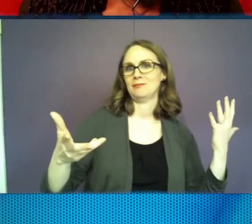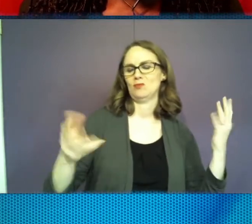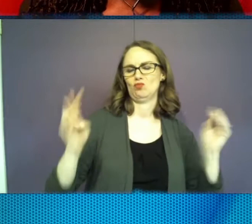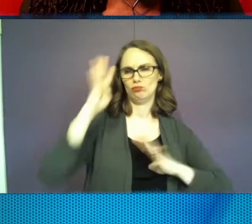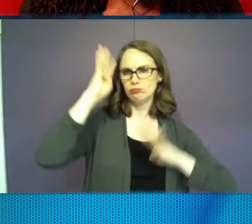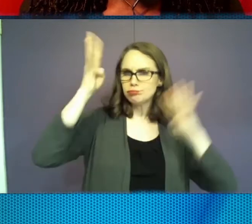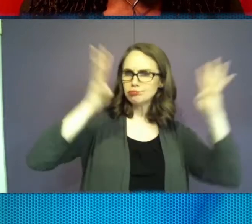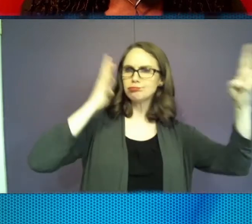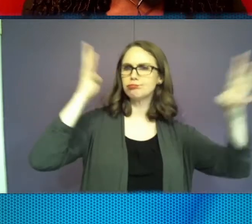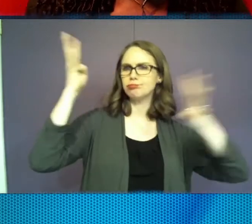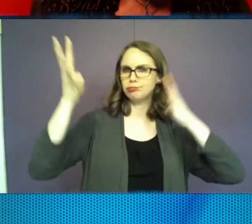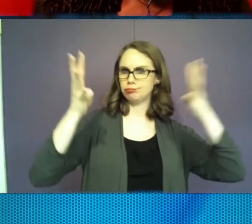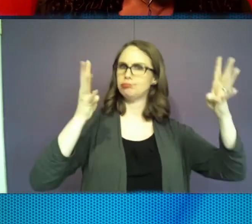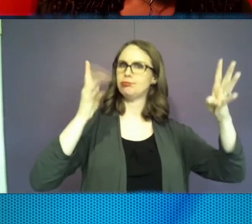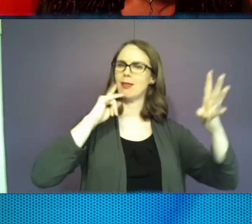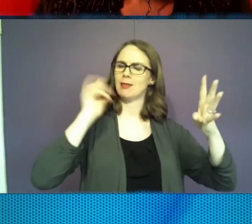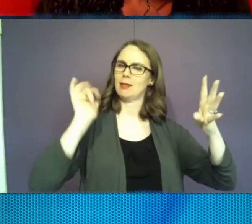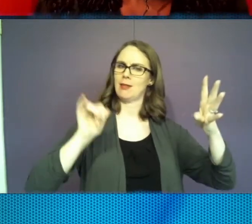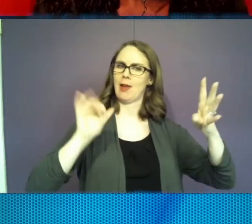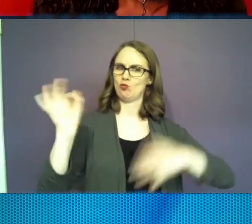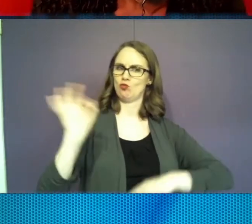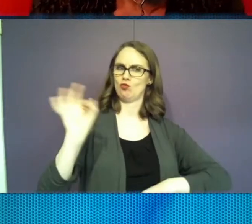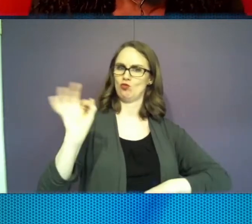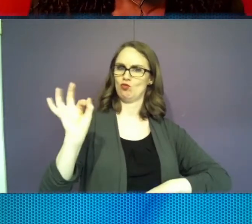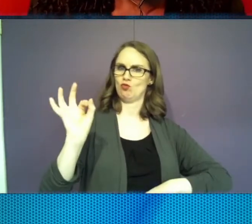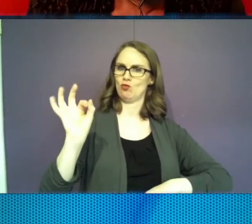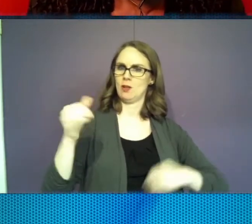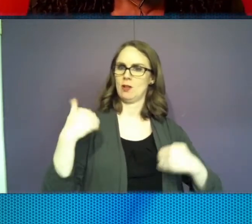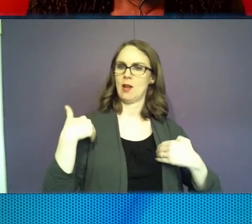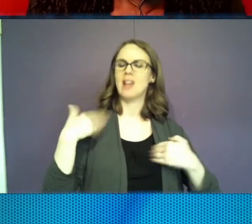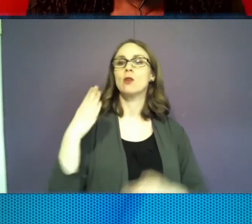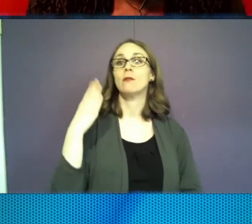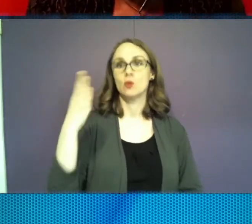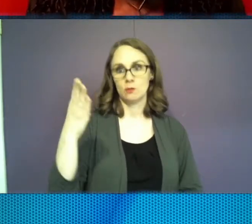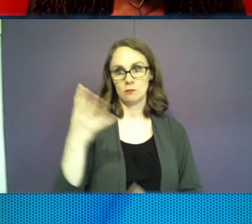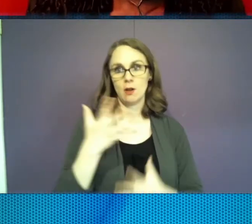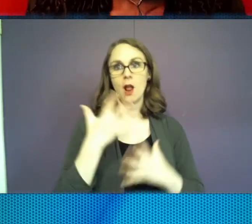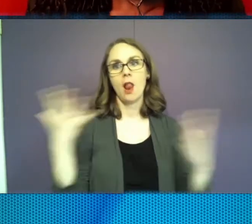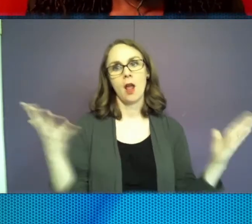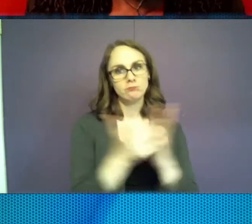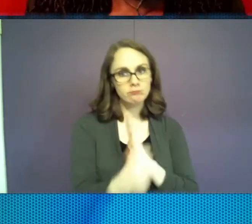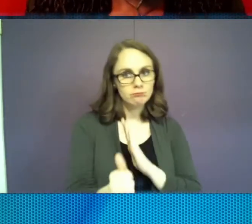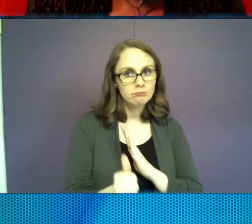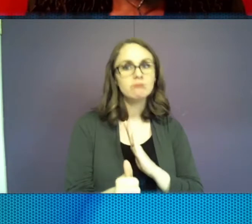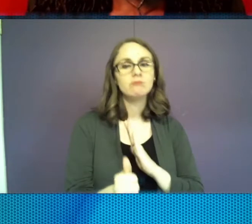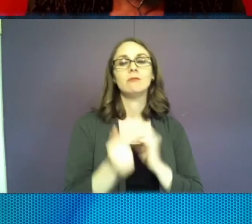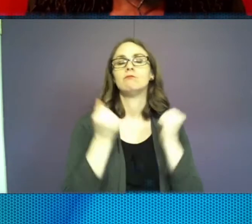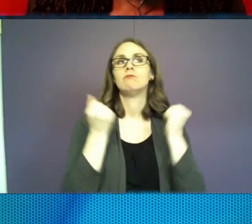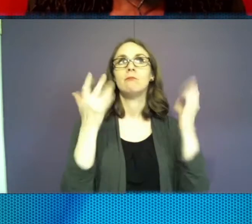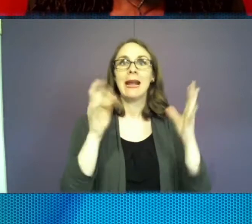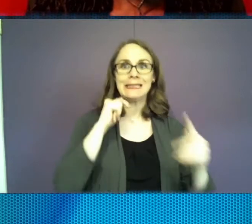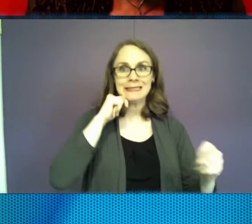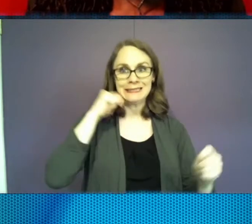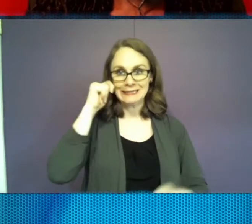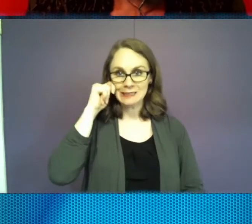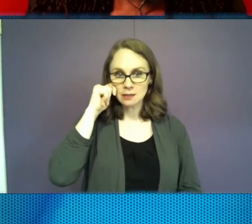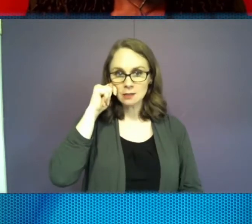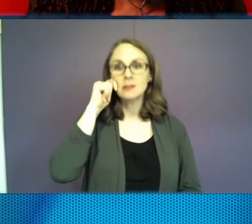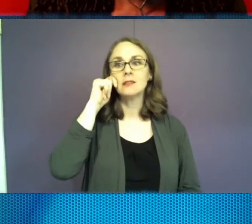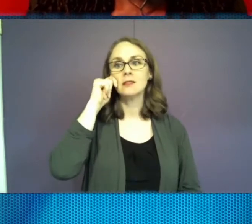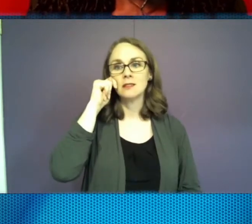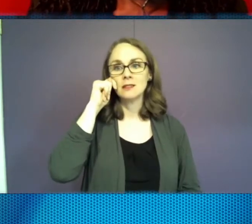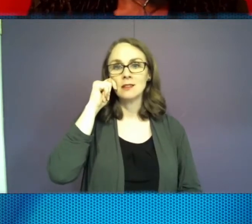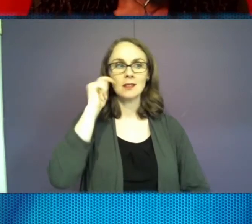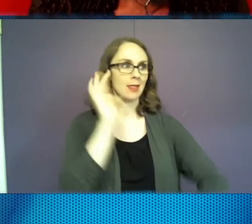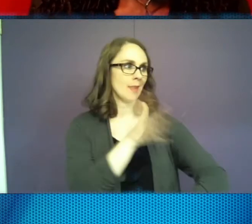creative. I think that Frederick have future. A lot of kids, a lot of teenagers that they